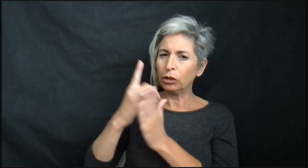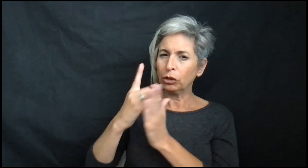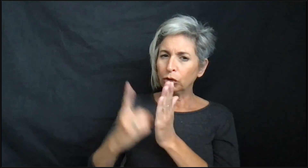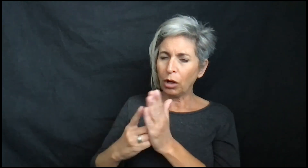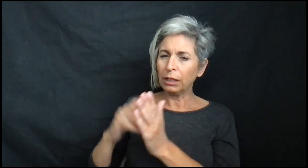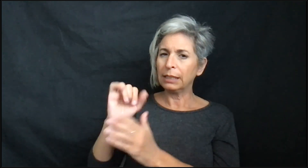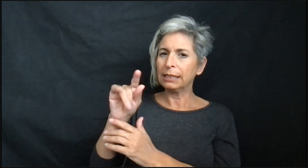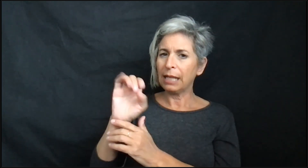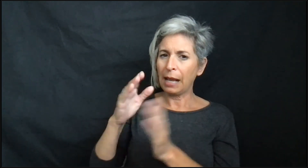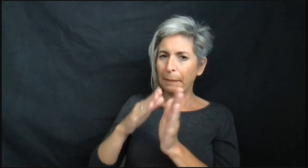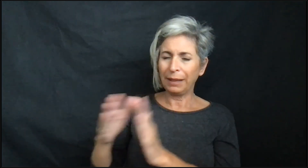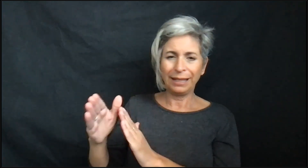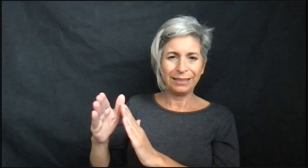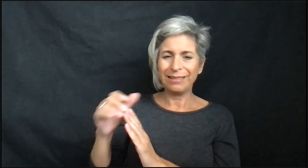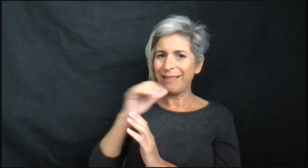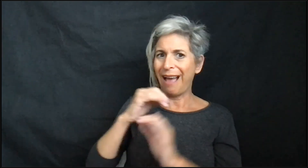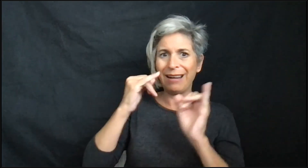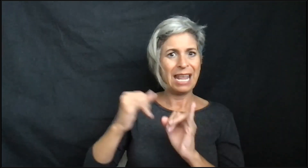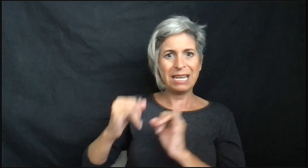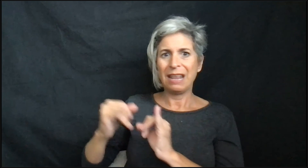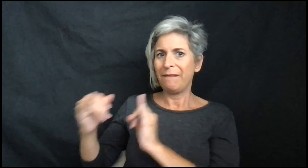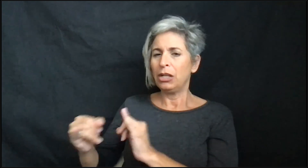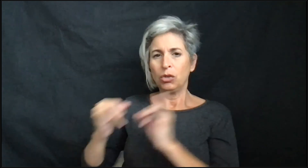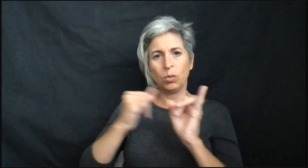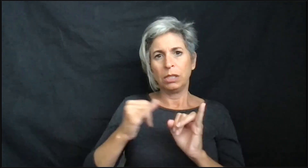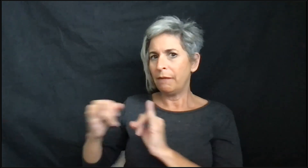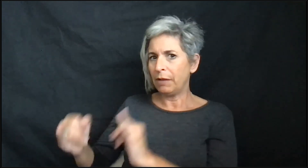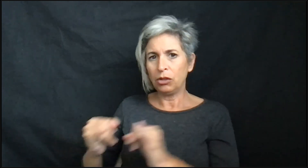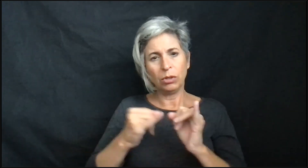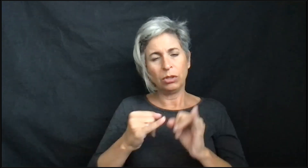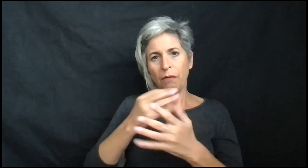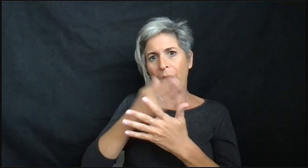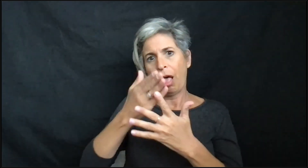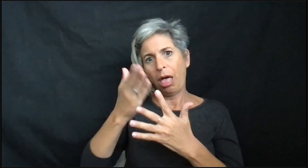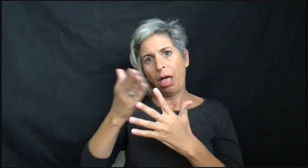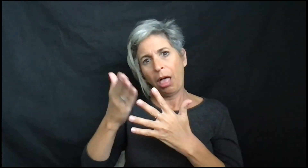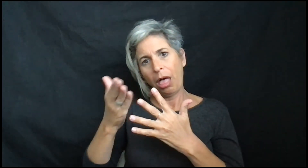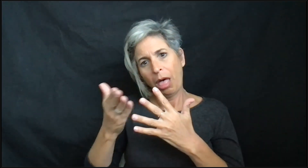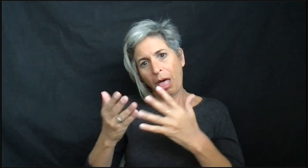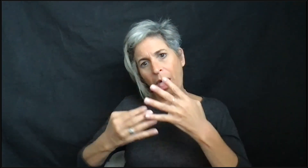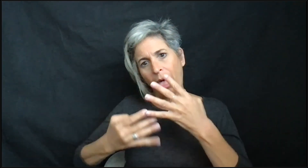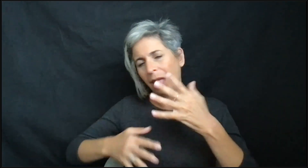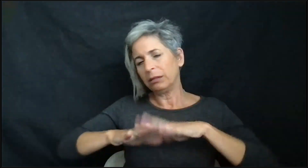so on. We don't want individual files and pages broken up.